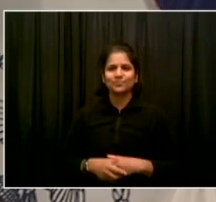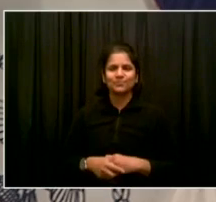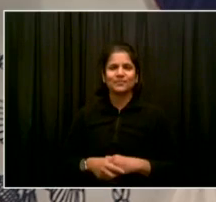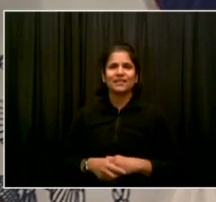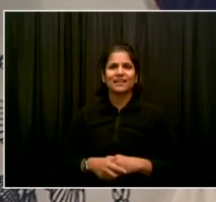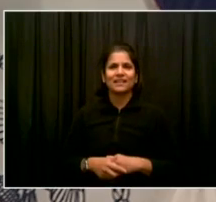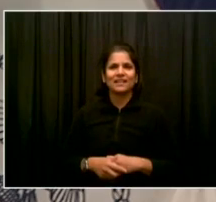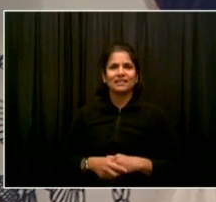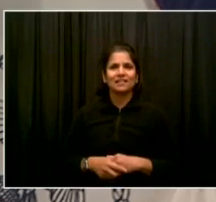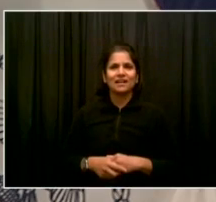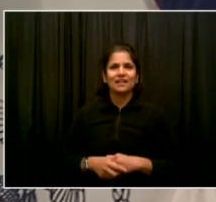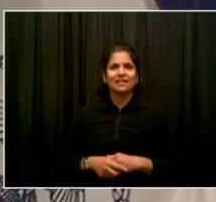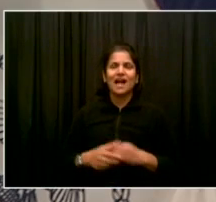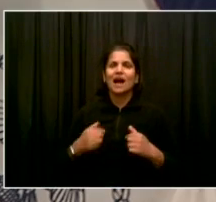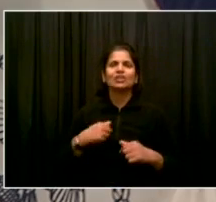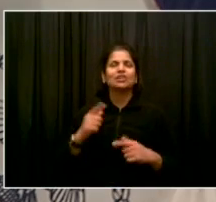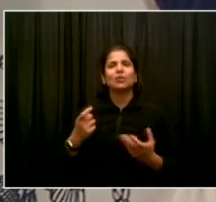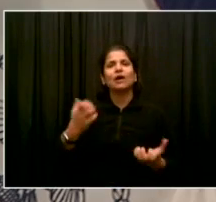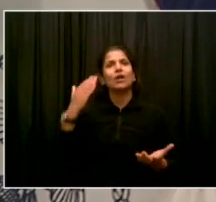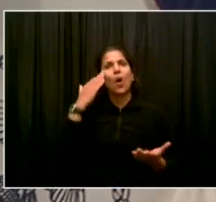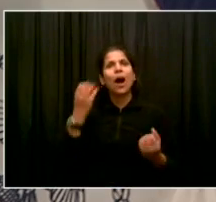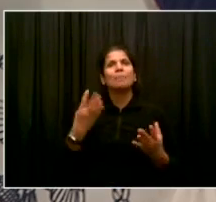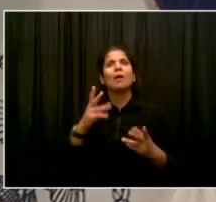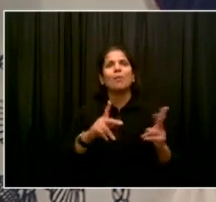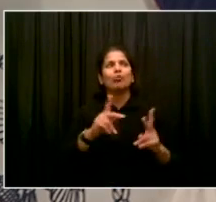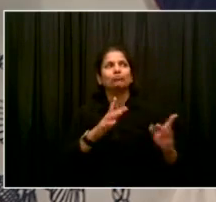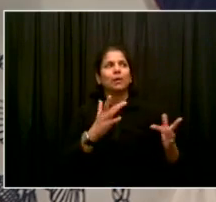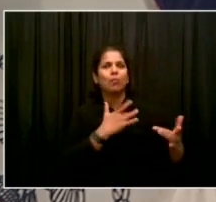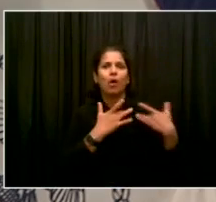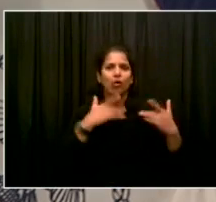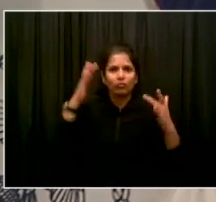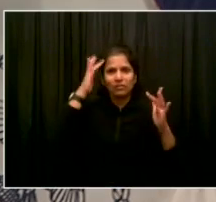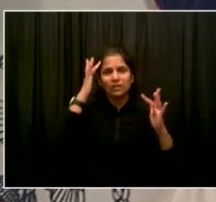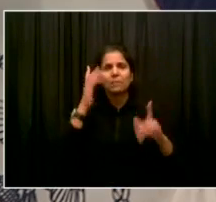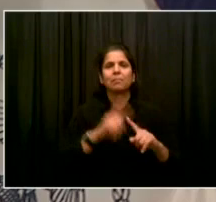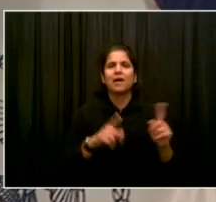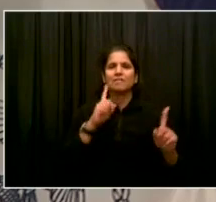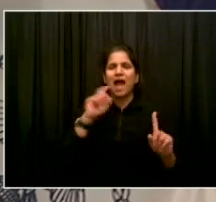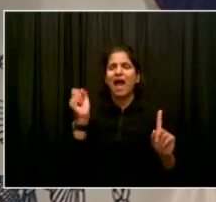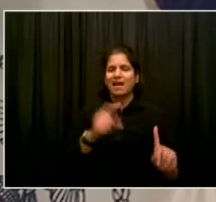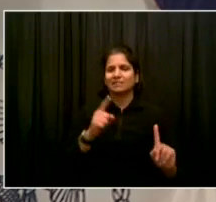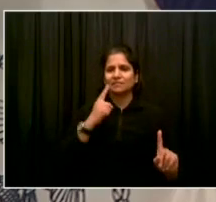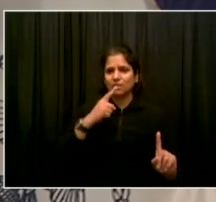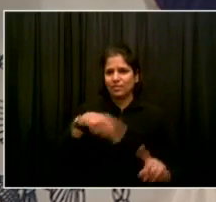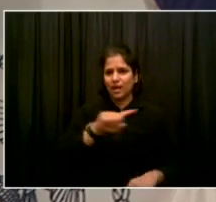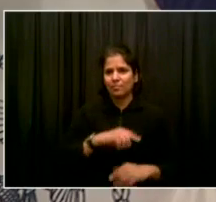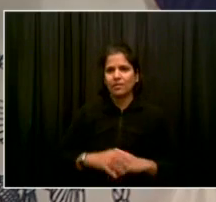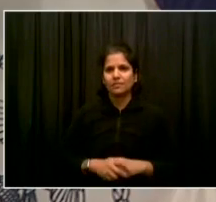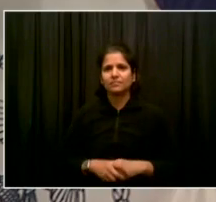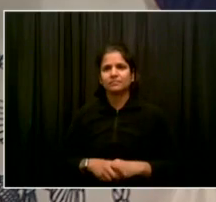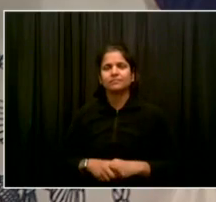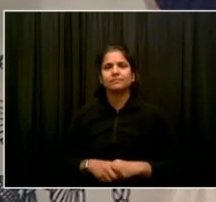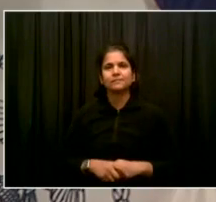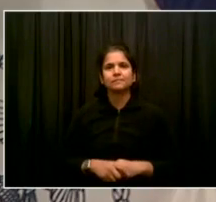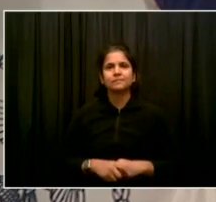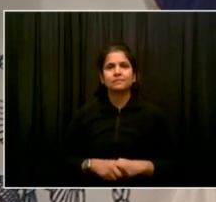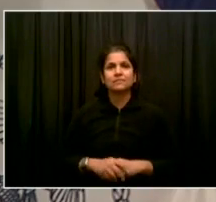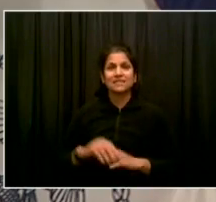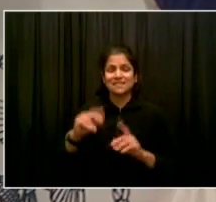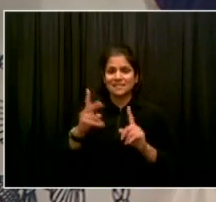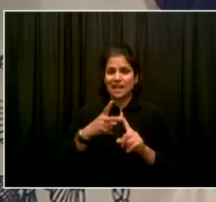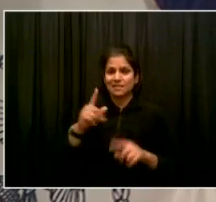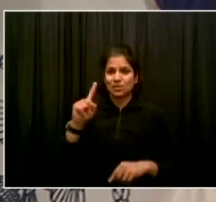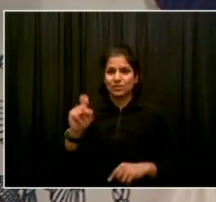to broach another subject that I worry about, in your last press conference in which you updated New Yorkers on crime, you celebrated the accomplishments